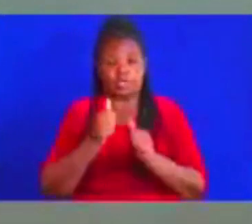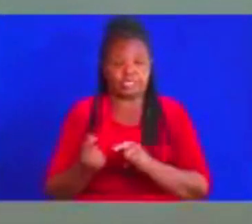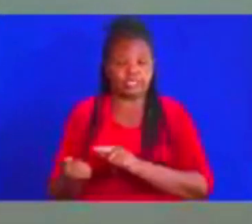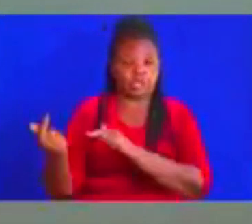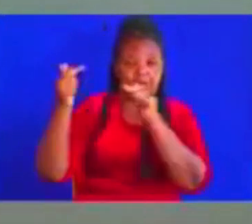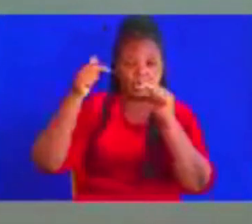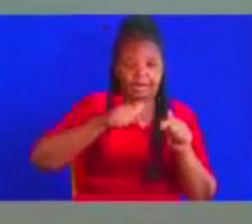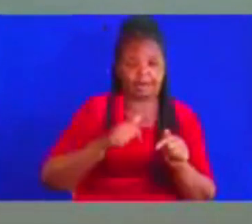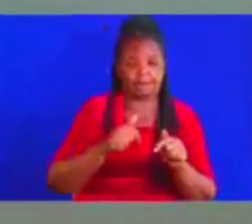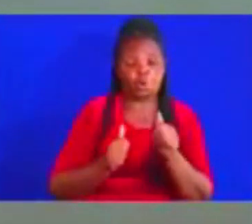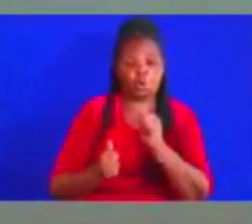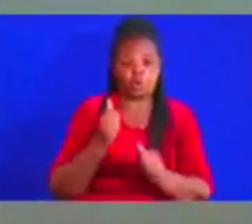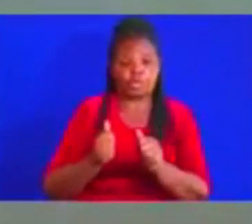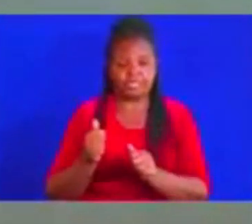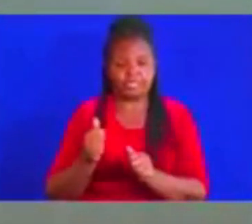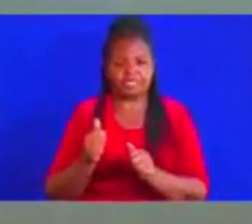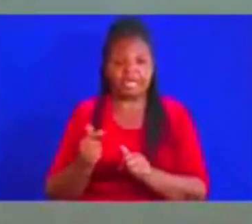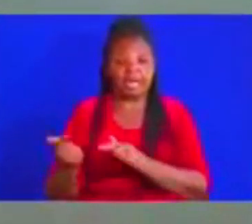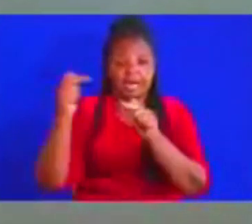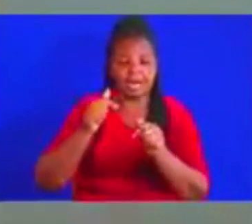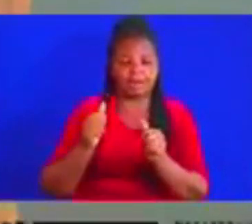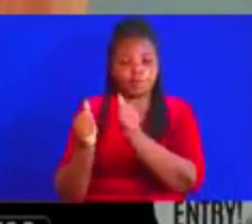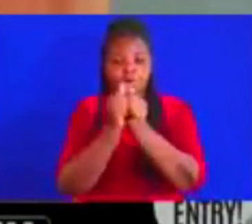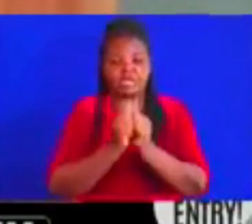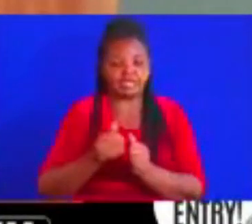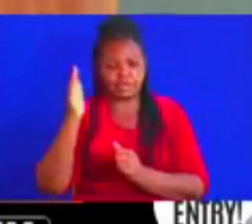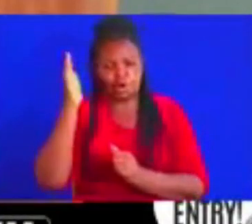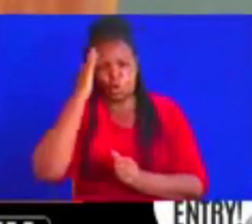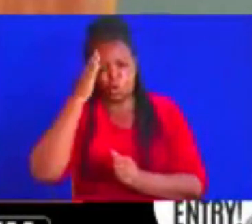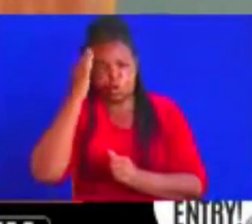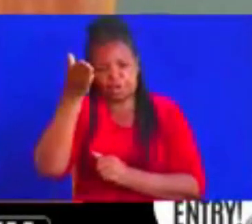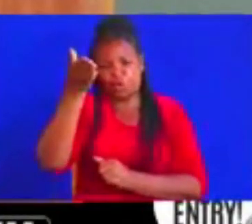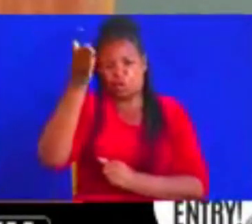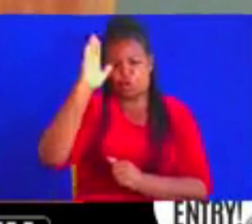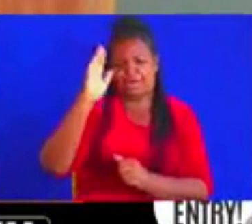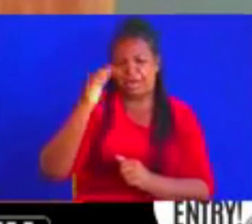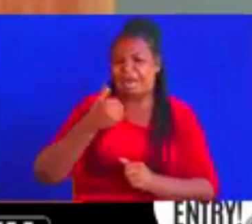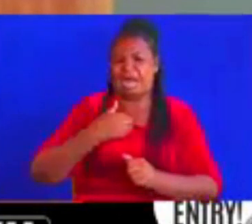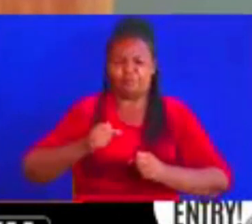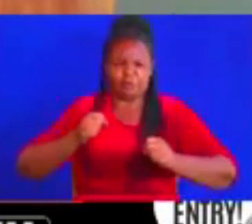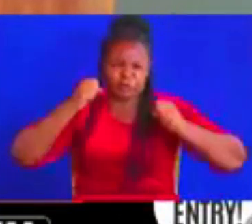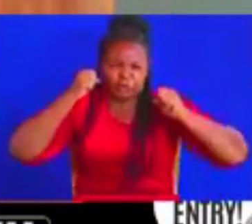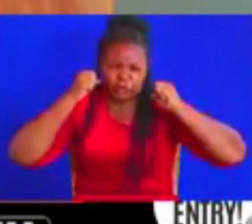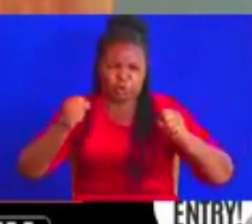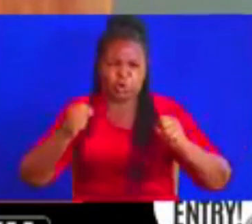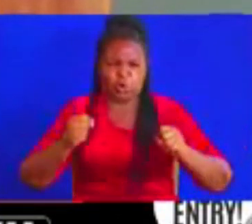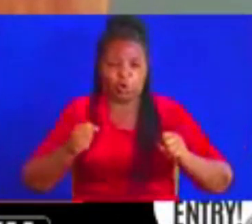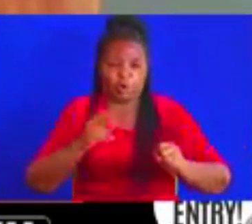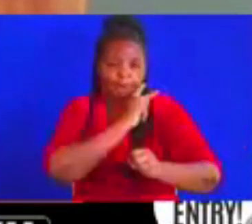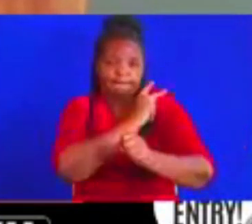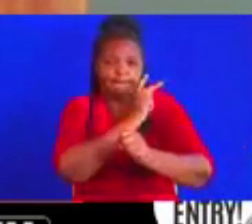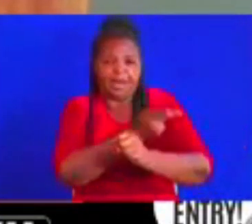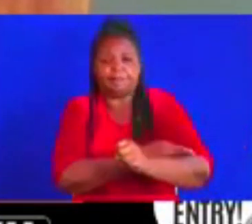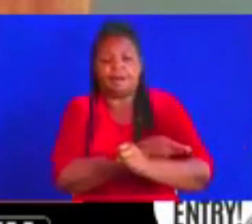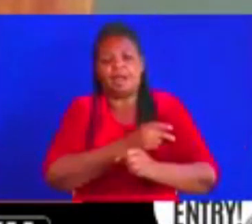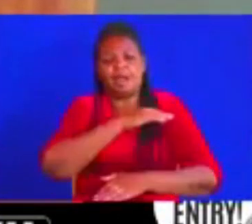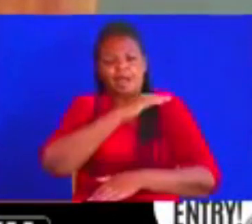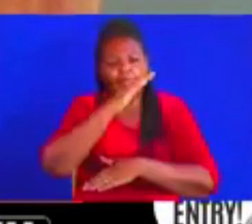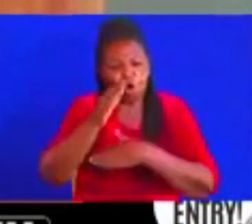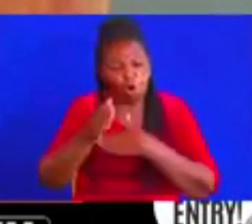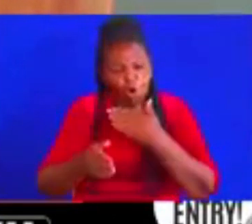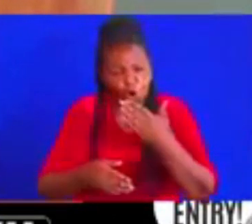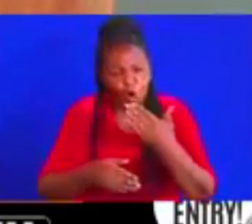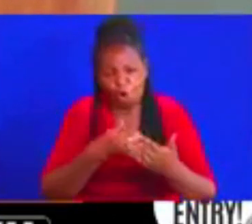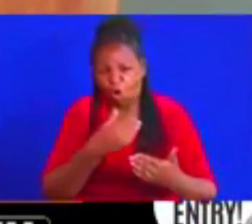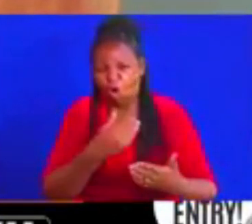knowing God genuinely. One of it is strength, capacity. The other is the fortitude to